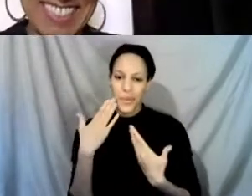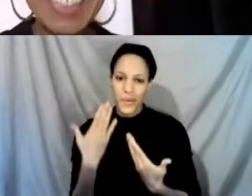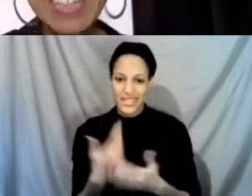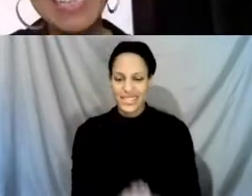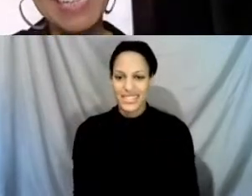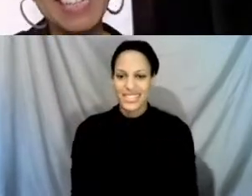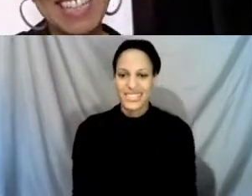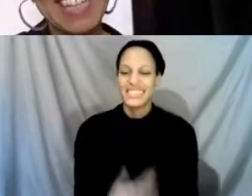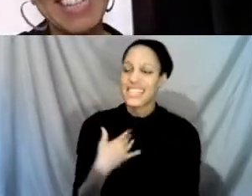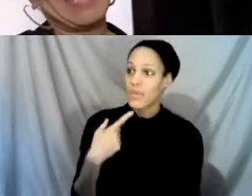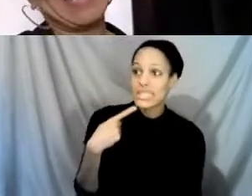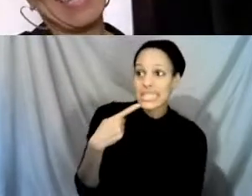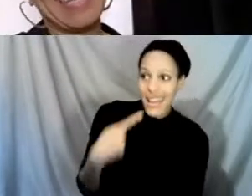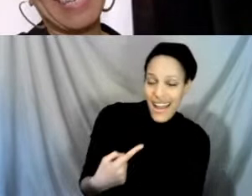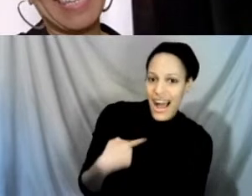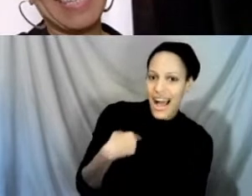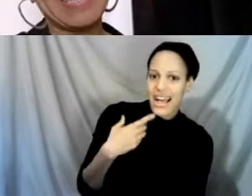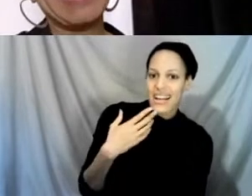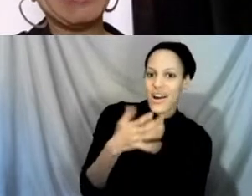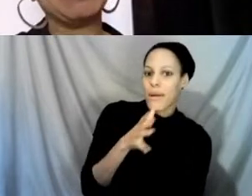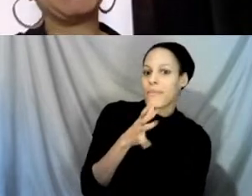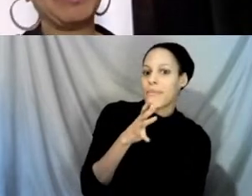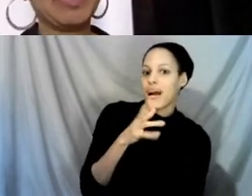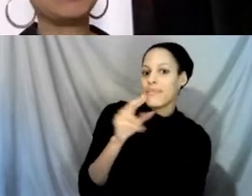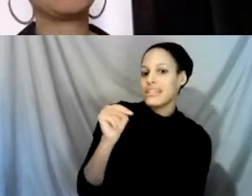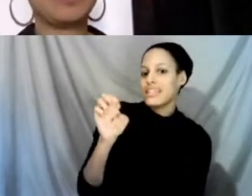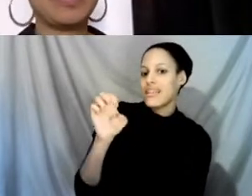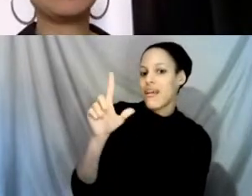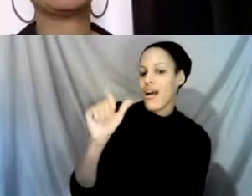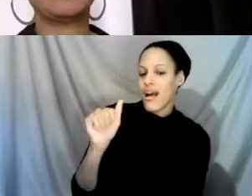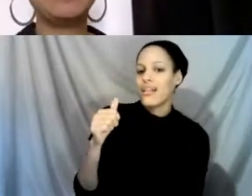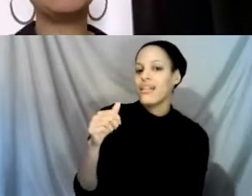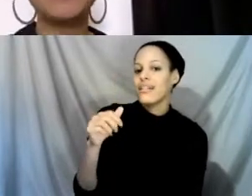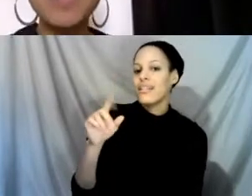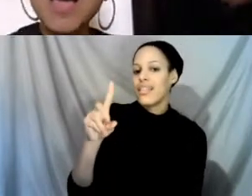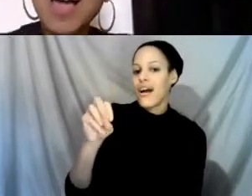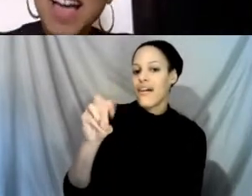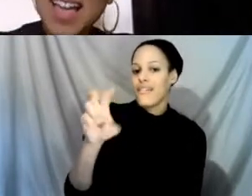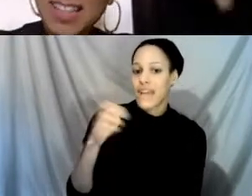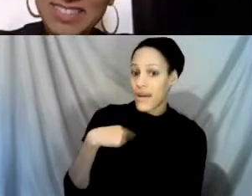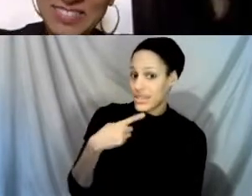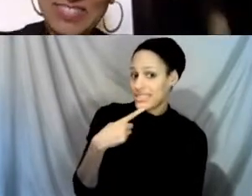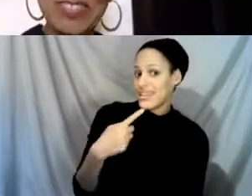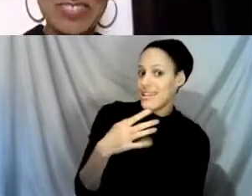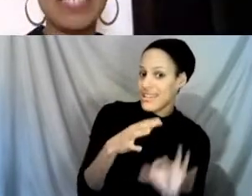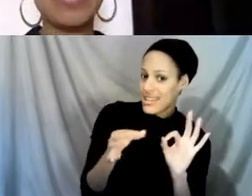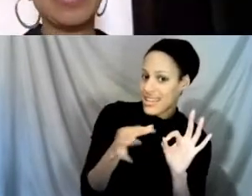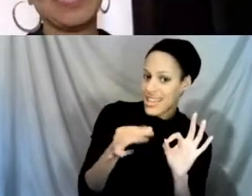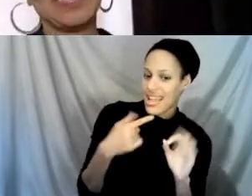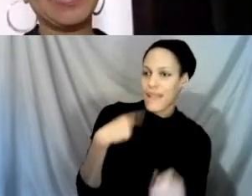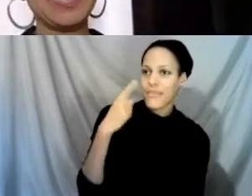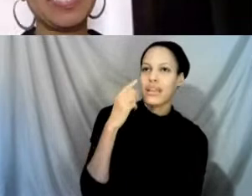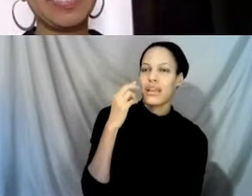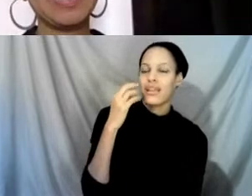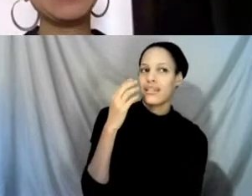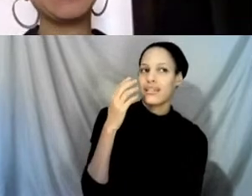and as I was saying it, her mom is Nia Love, who's also watching. And as I was saying it, I'm thinking,